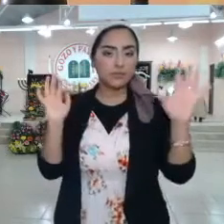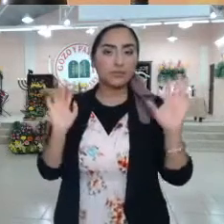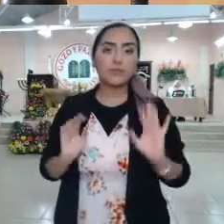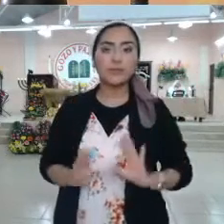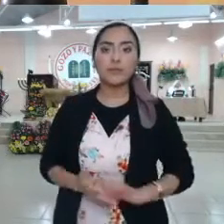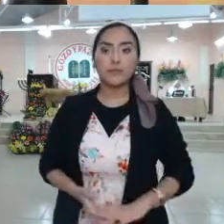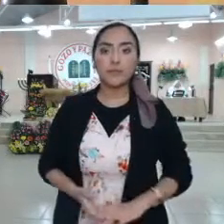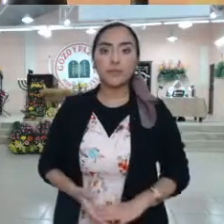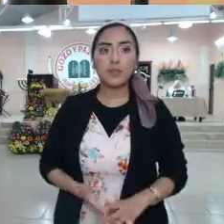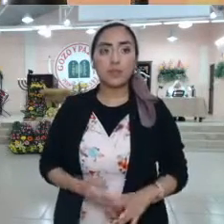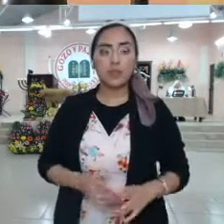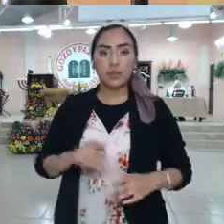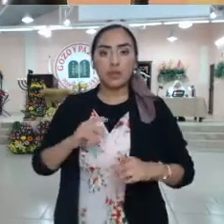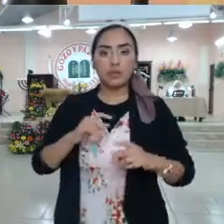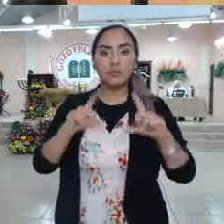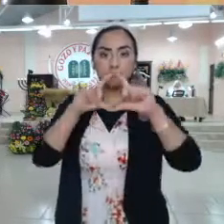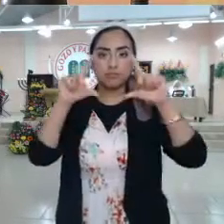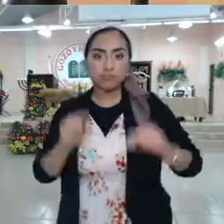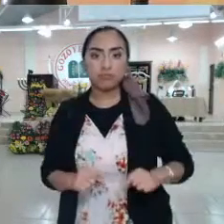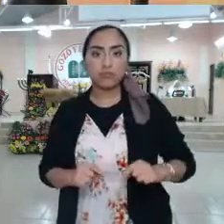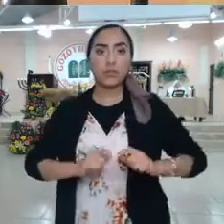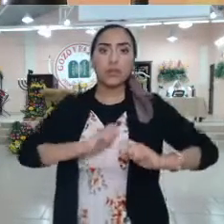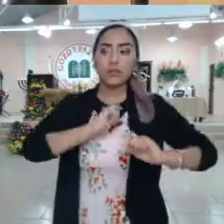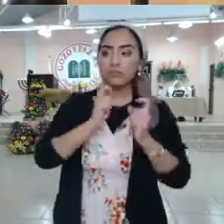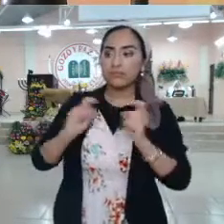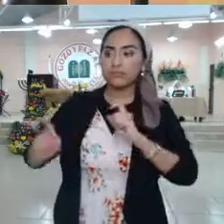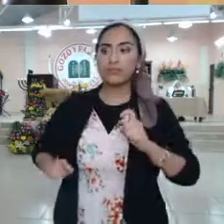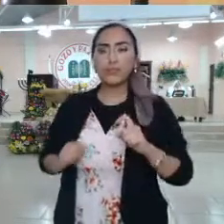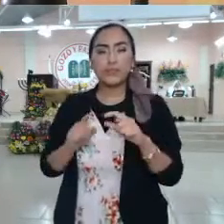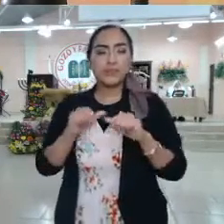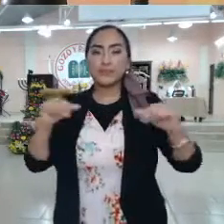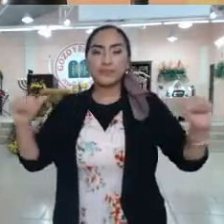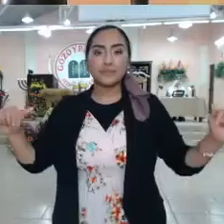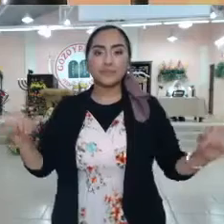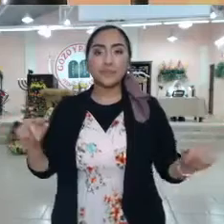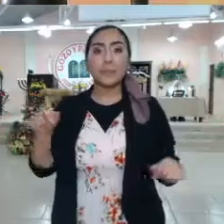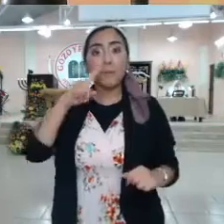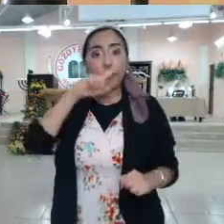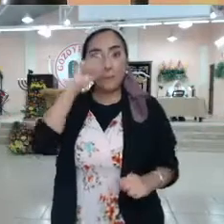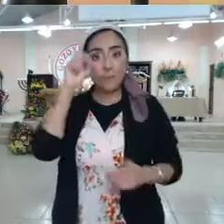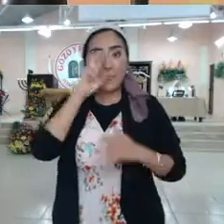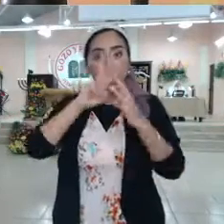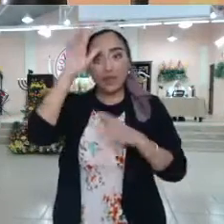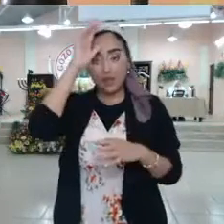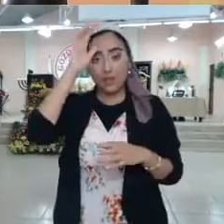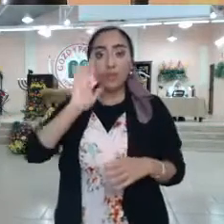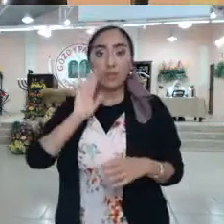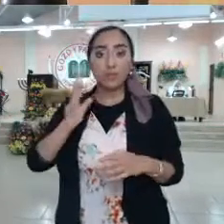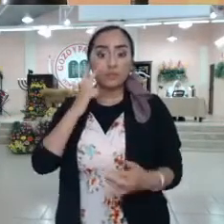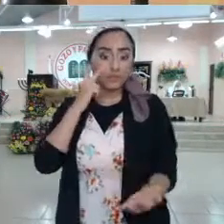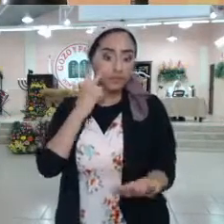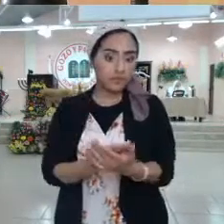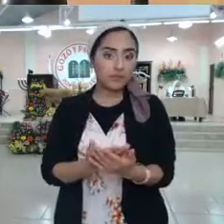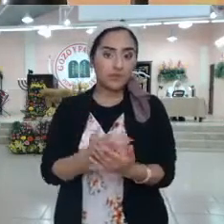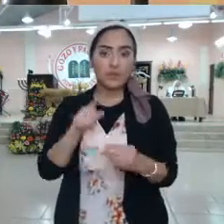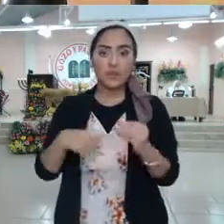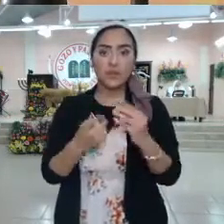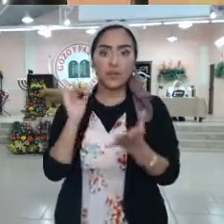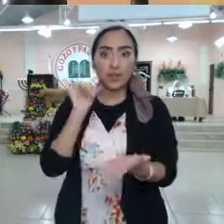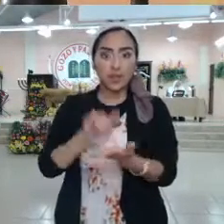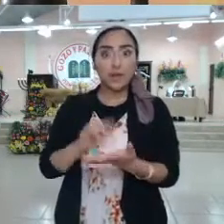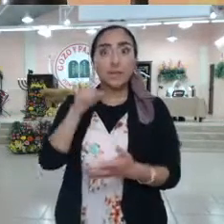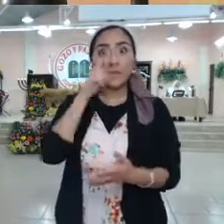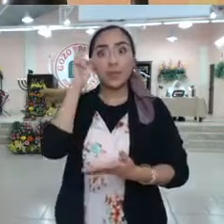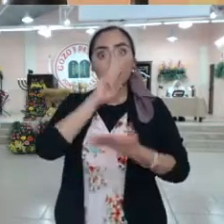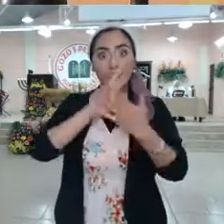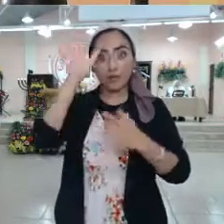networks out of Shabbat. Share CDs, cards, DVDs, etc., etc. Because the Eternal Father is going to ask us